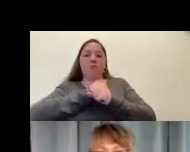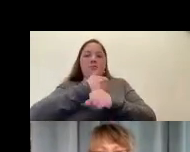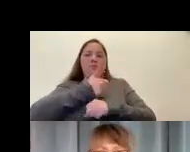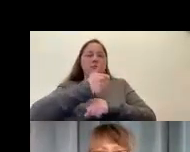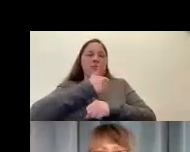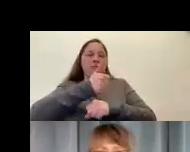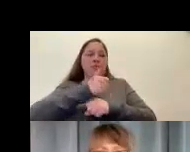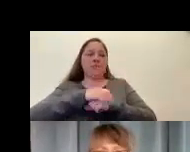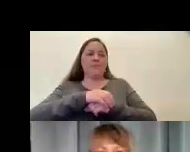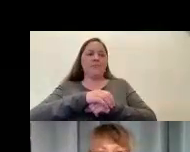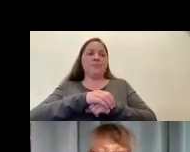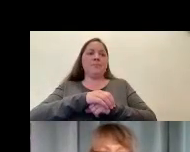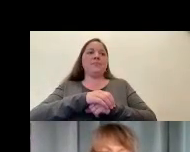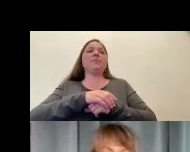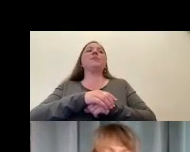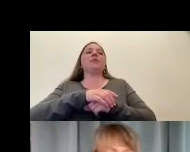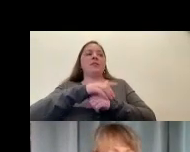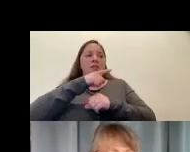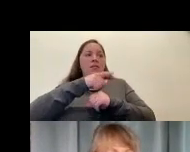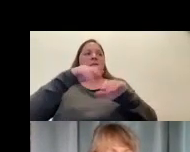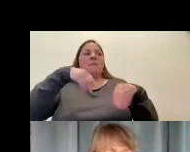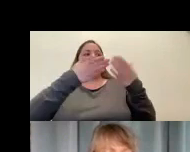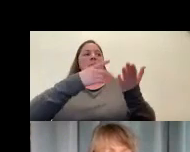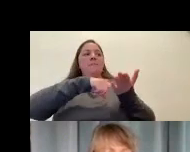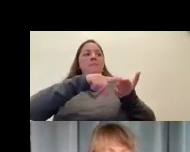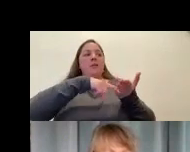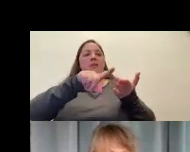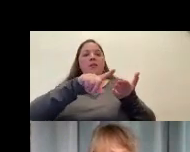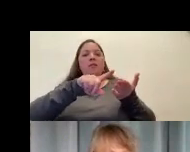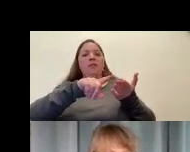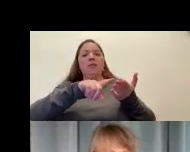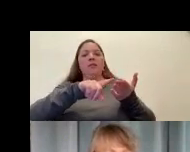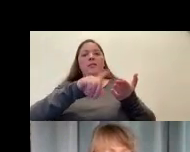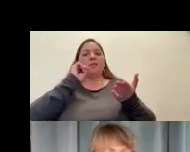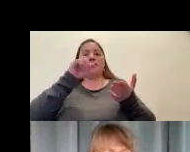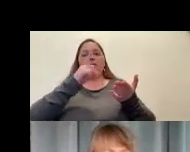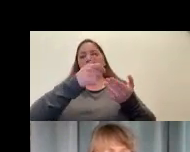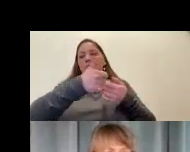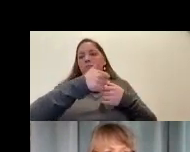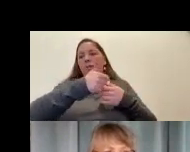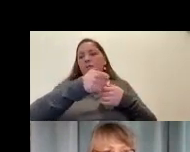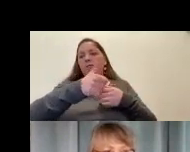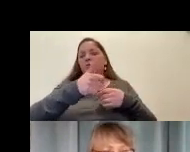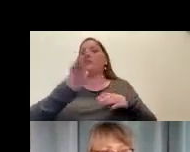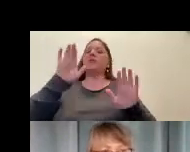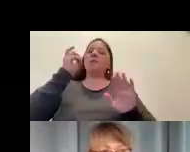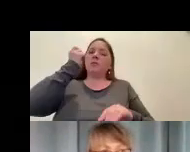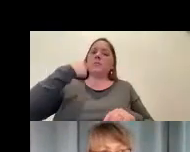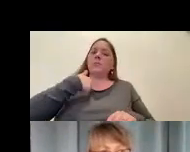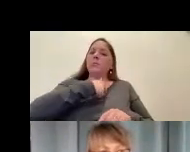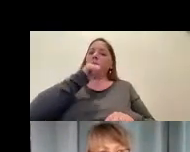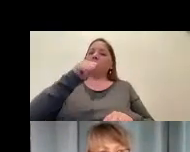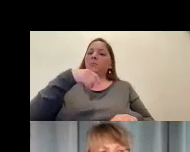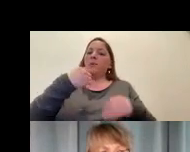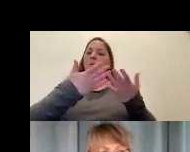transportation to pay the individual who provides the rides. So we don't provide the actual vehicle